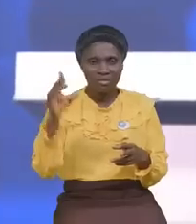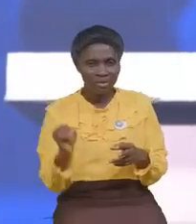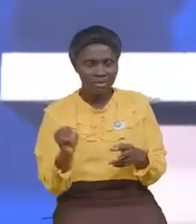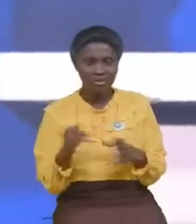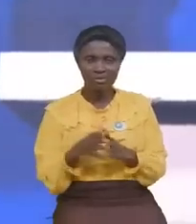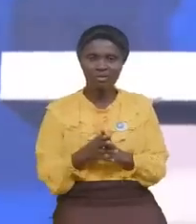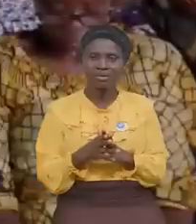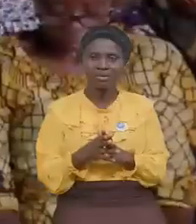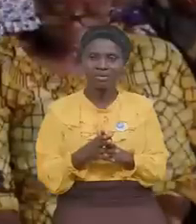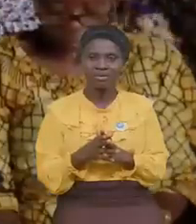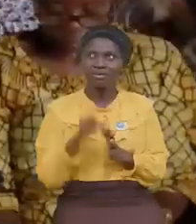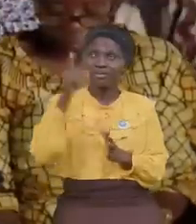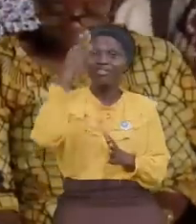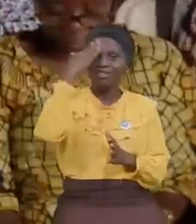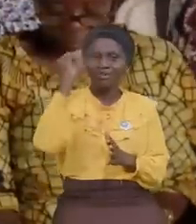He knows your name.